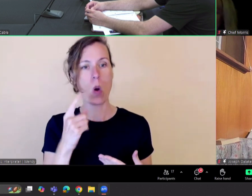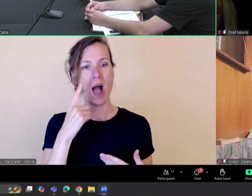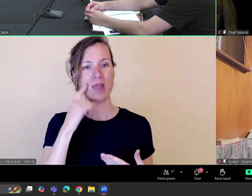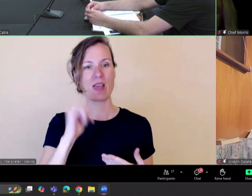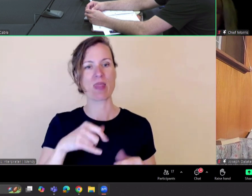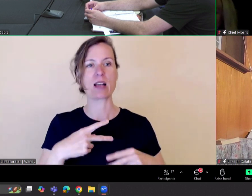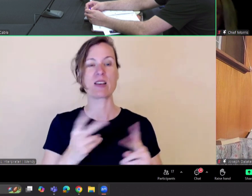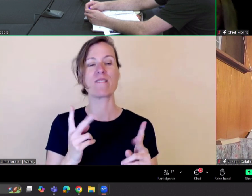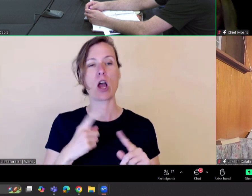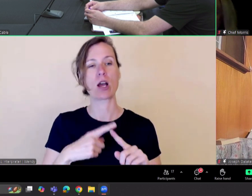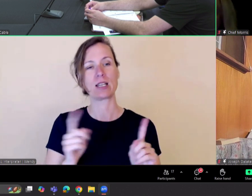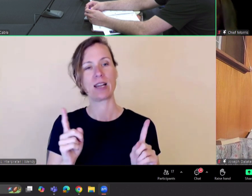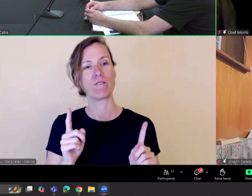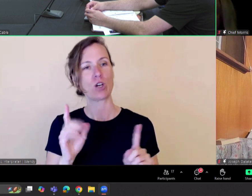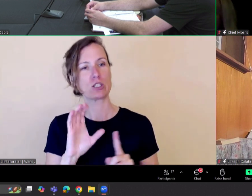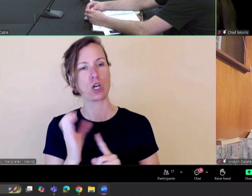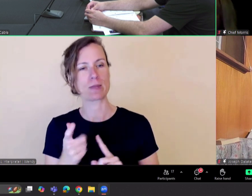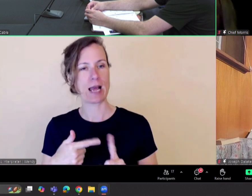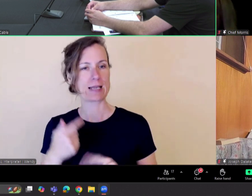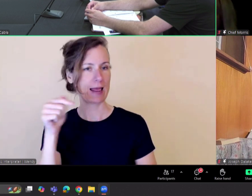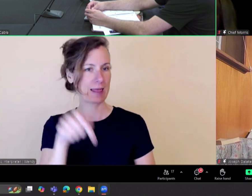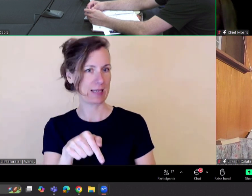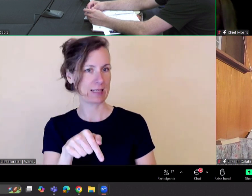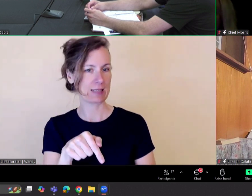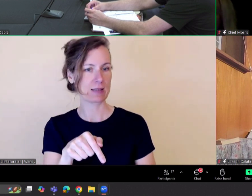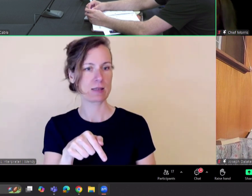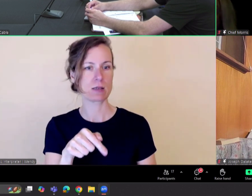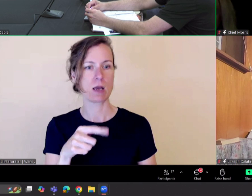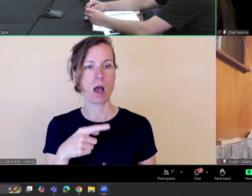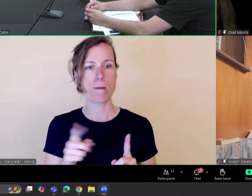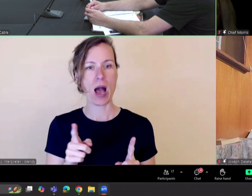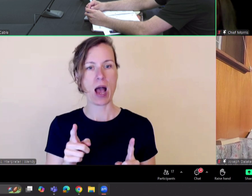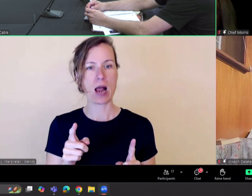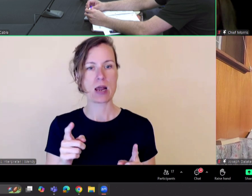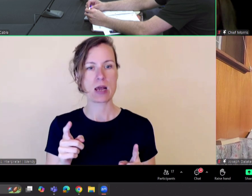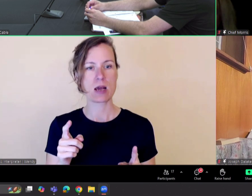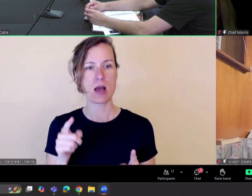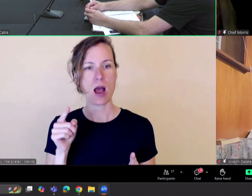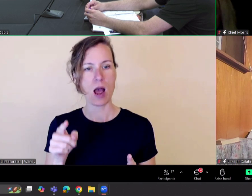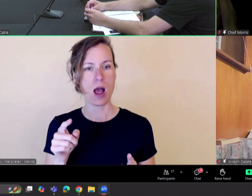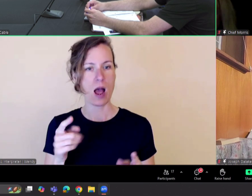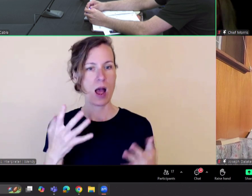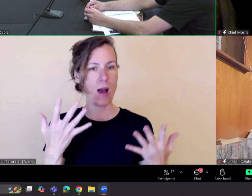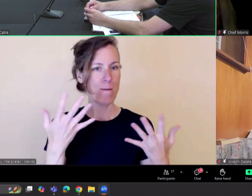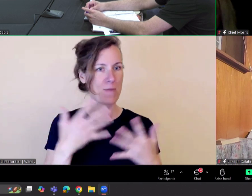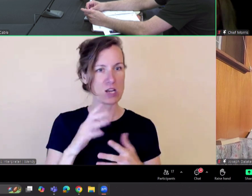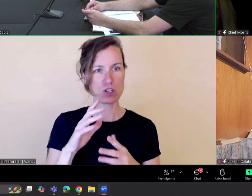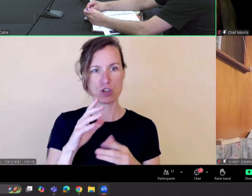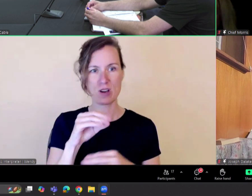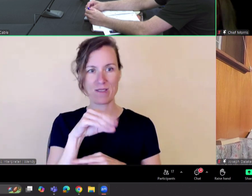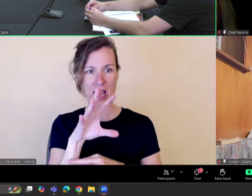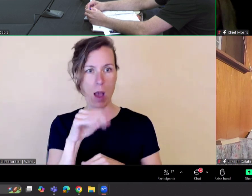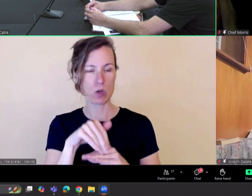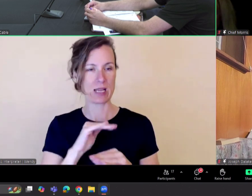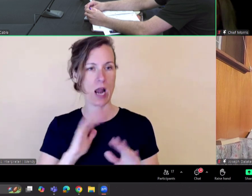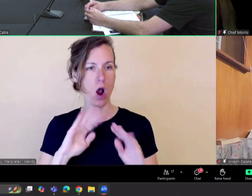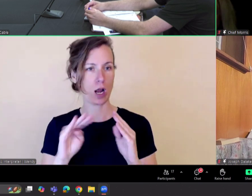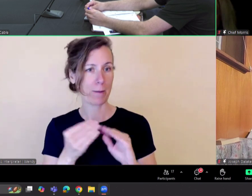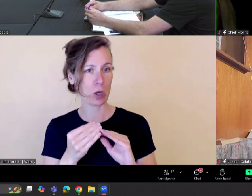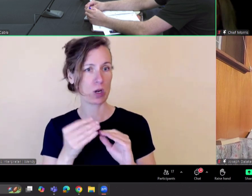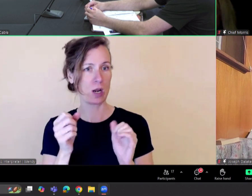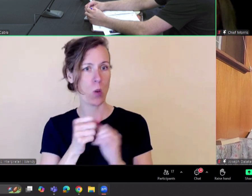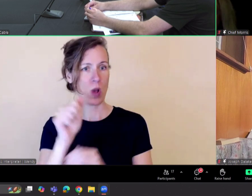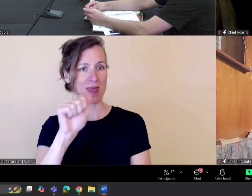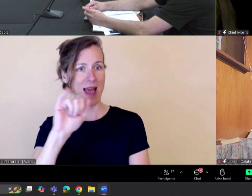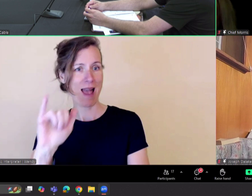but a mesh network of cameras within our community that have AI connected to them, ran by a Silicon Valley company